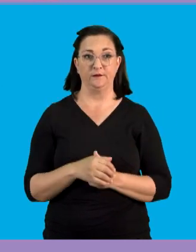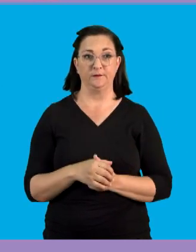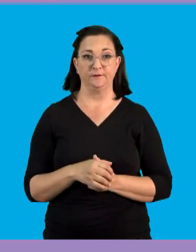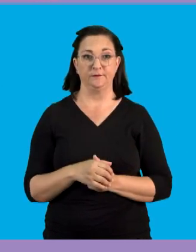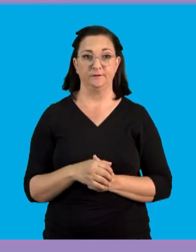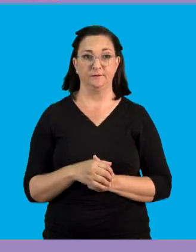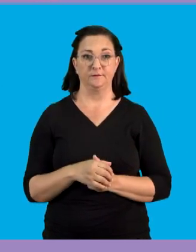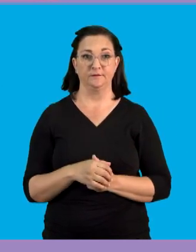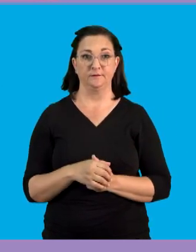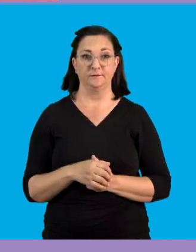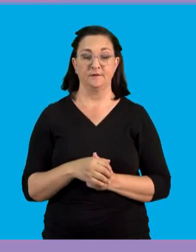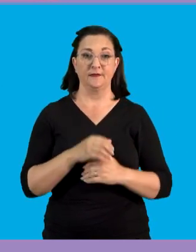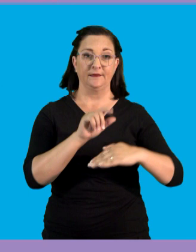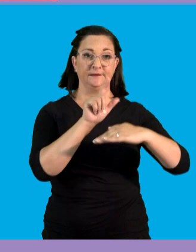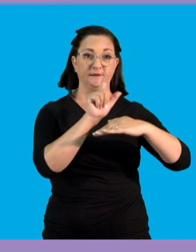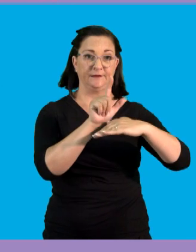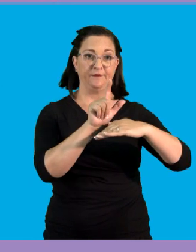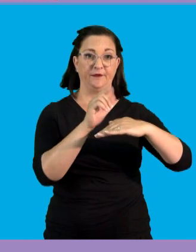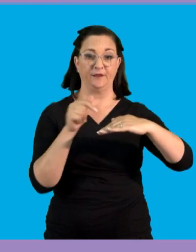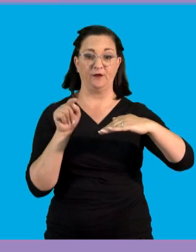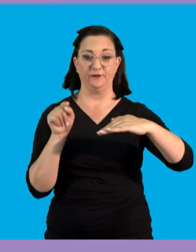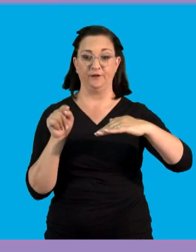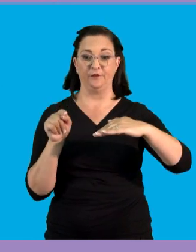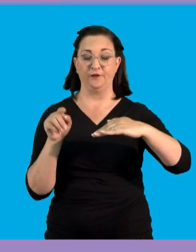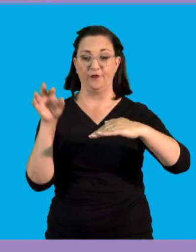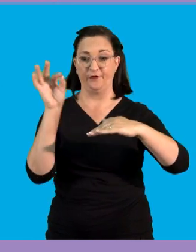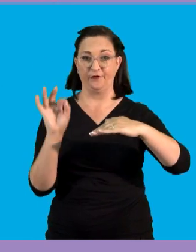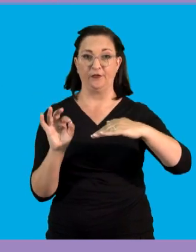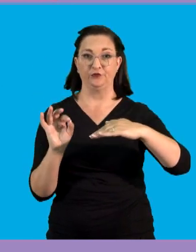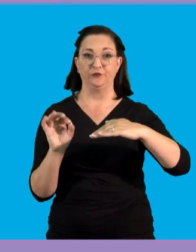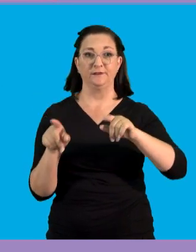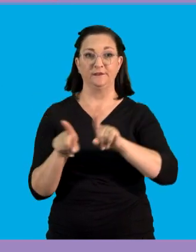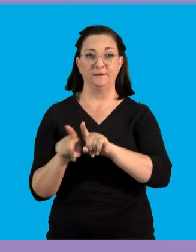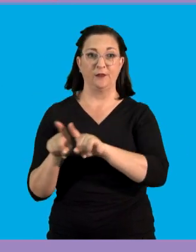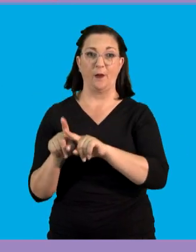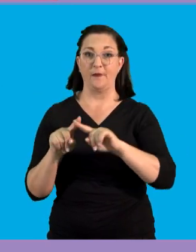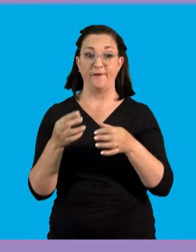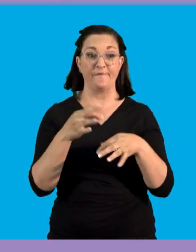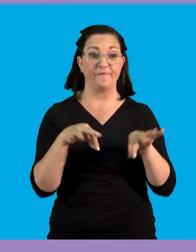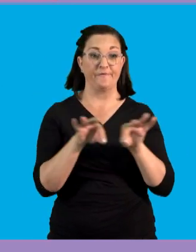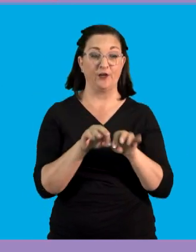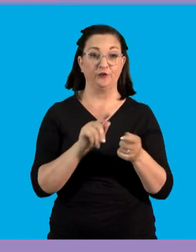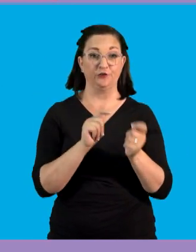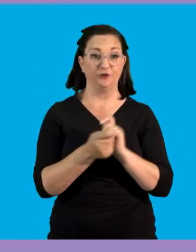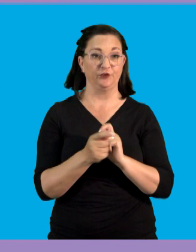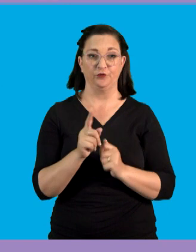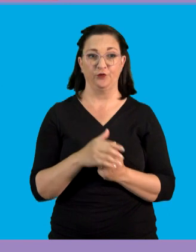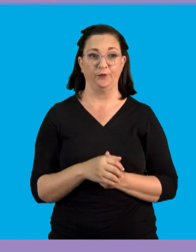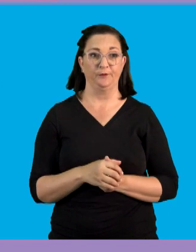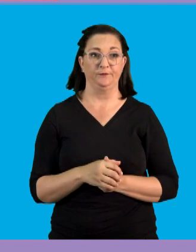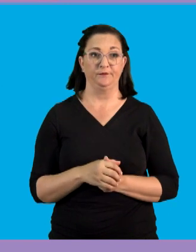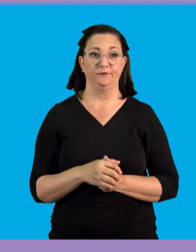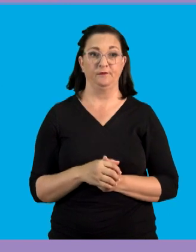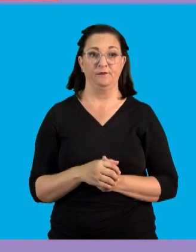7 to have the same denominator as the common fraction without changing the value. And how are we going to